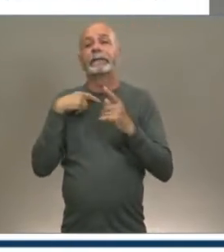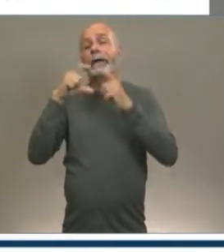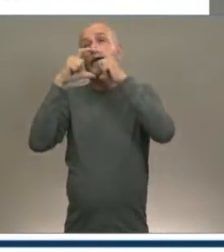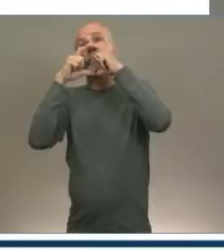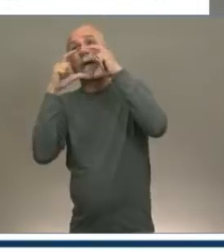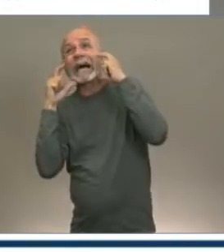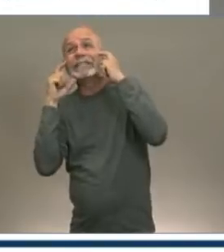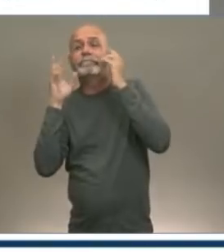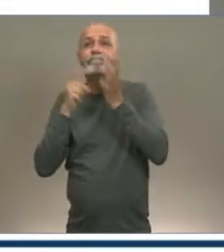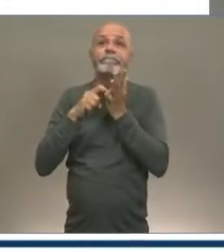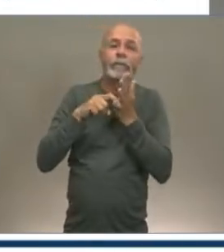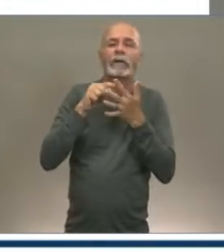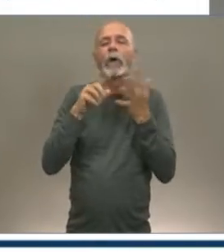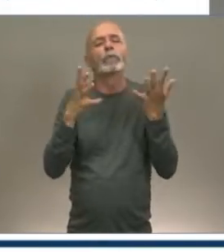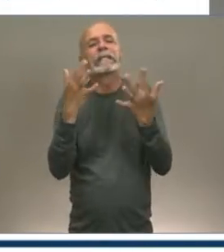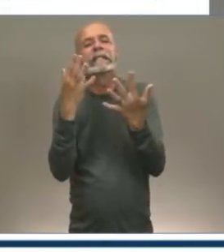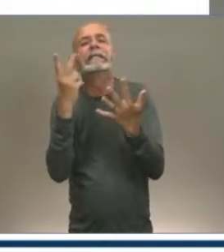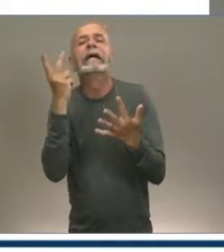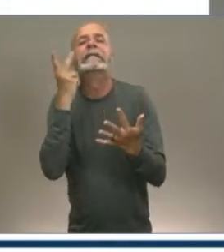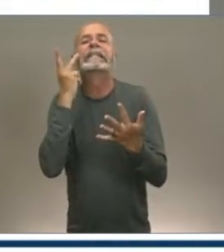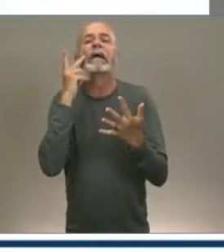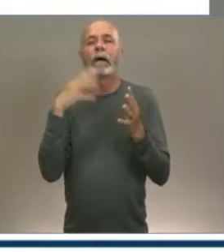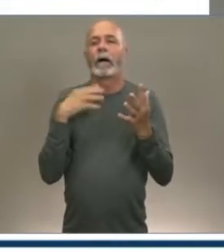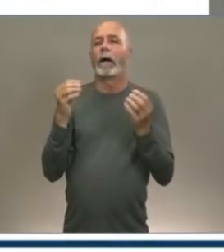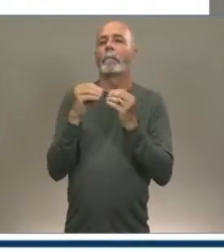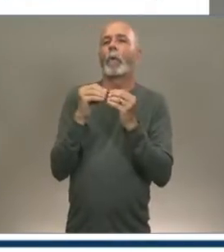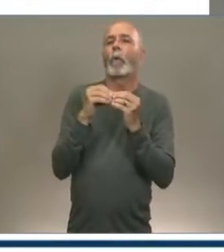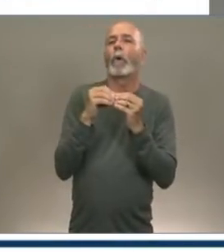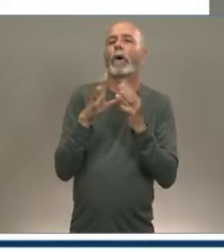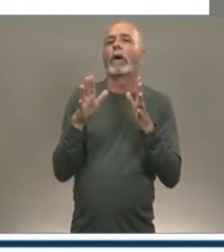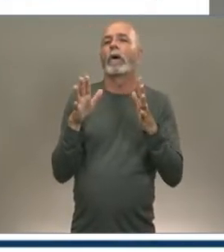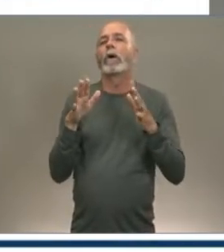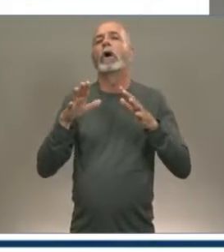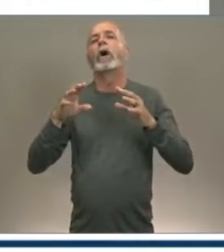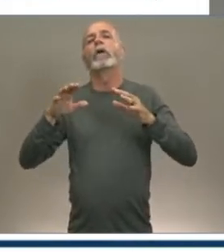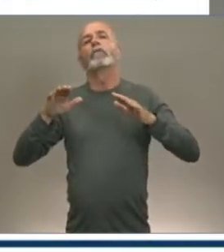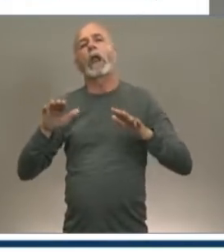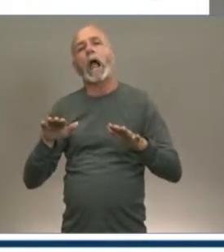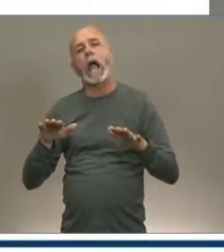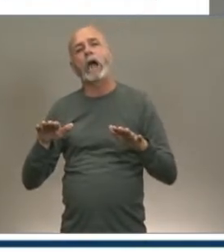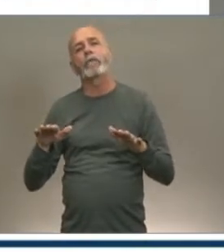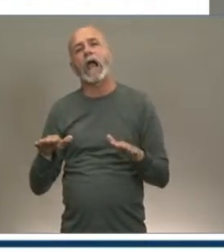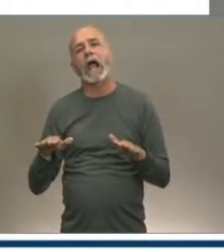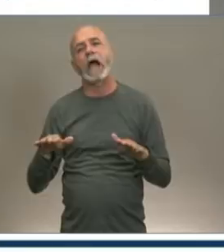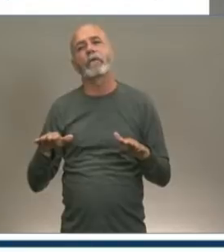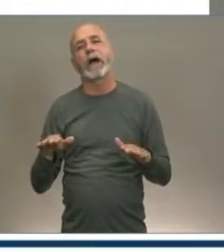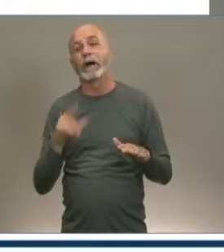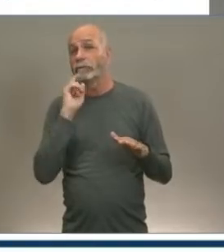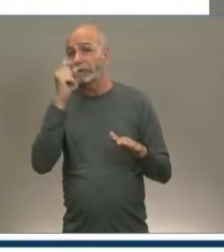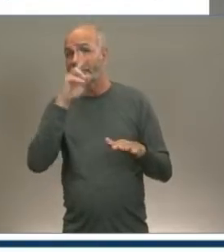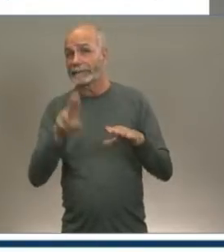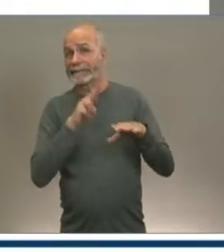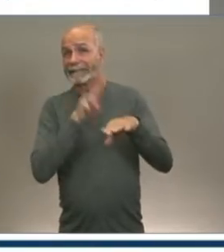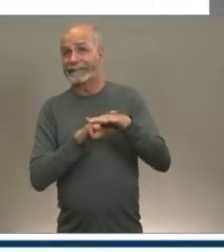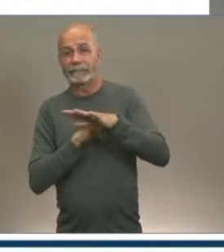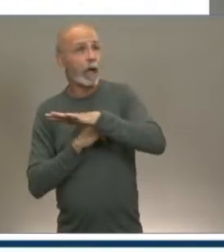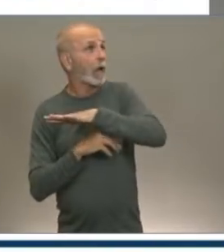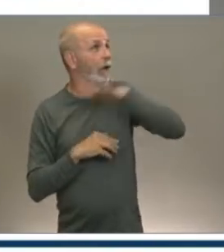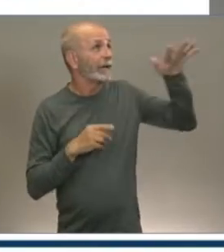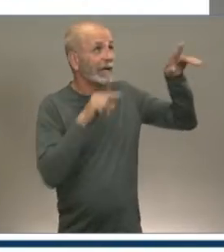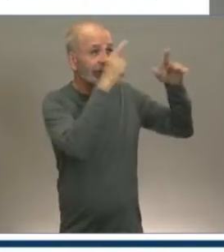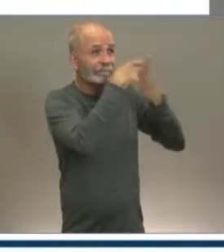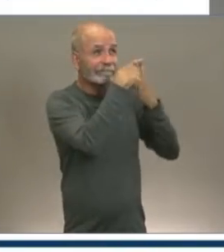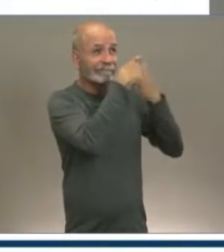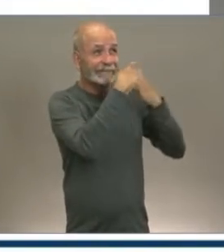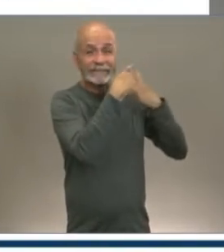and how we start to relax those. We're having national conversations at my level around that to try to get some